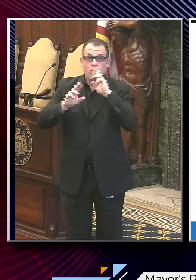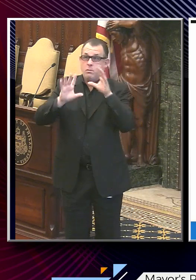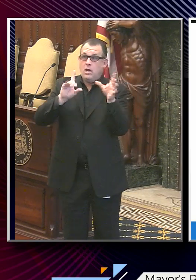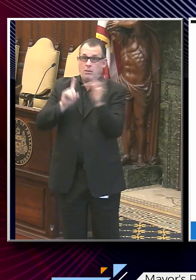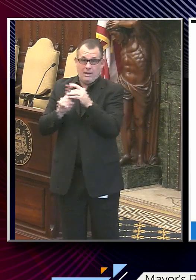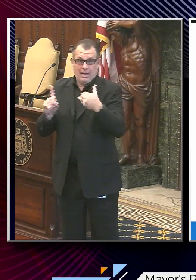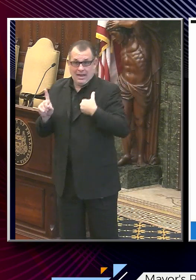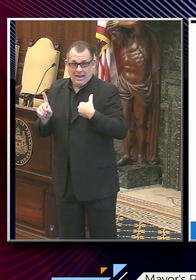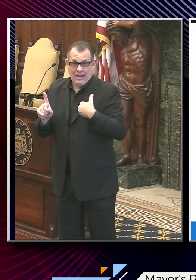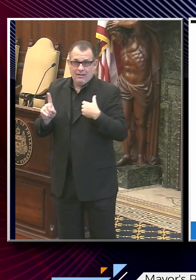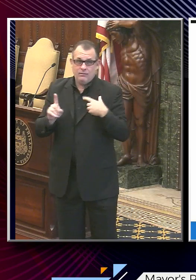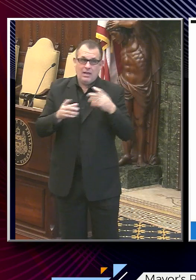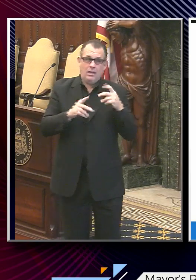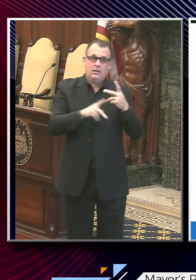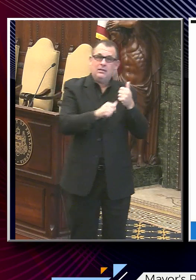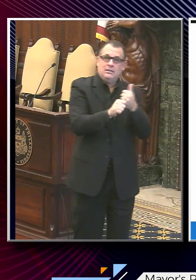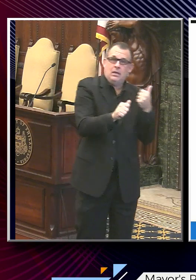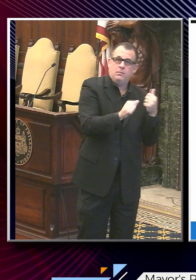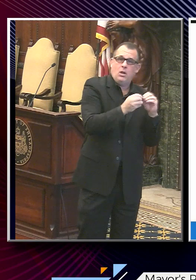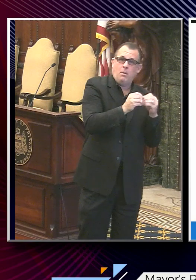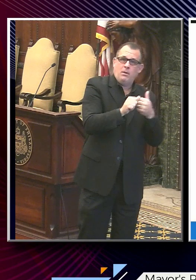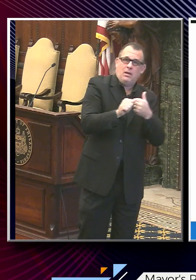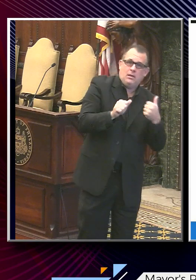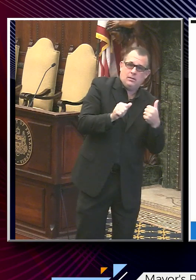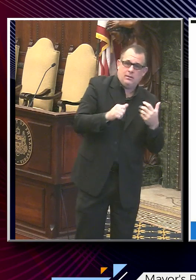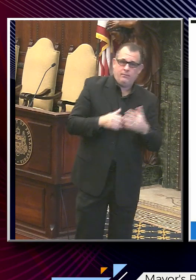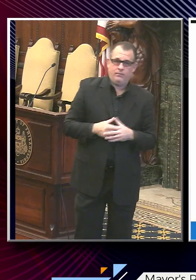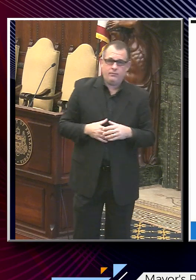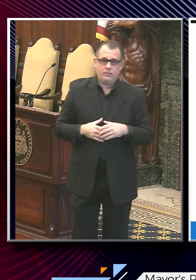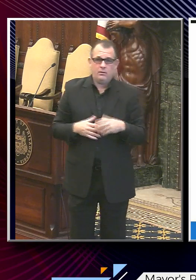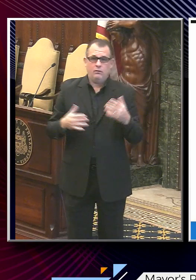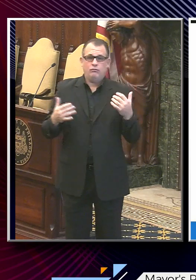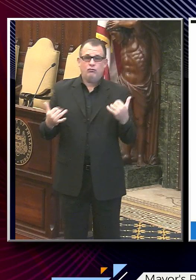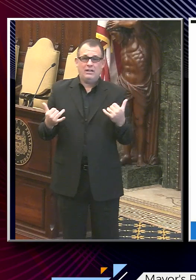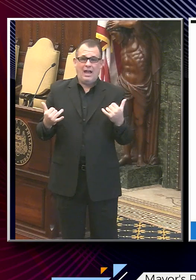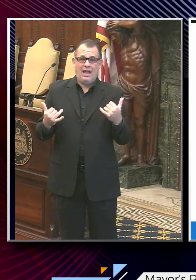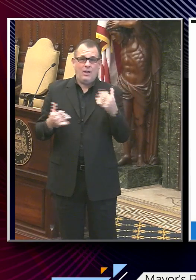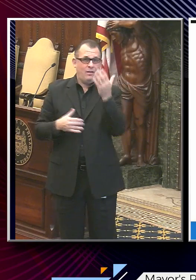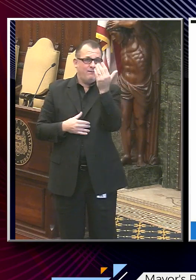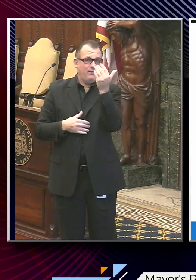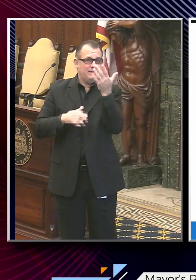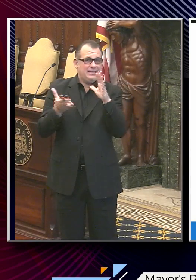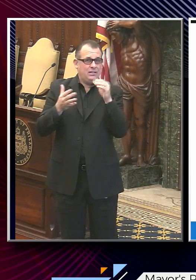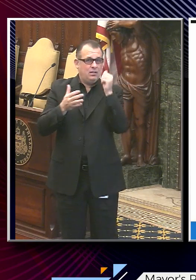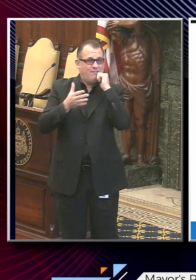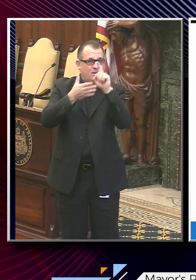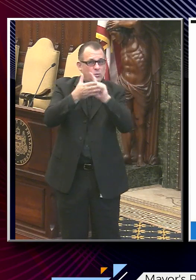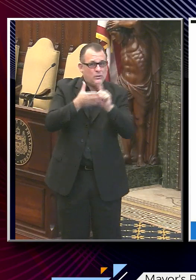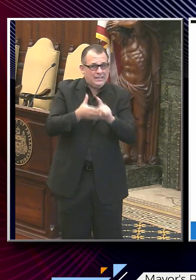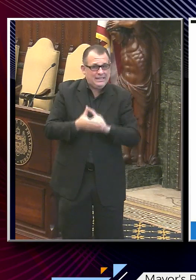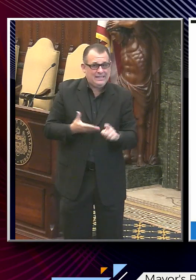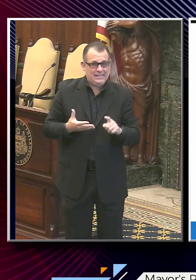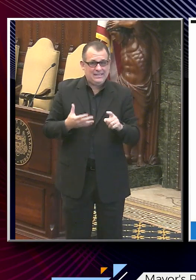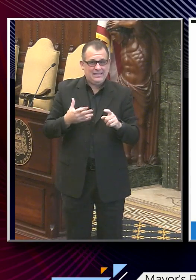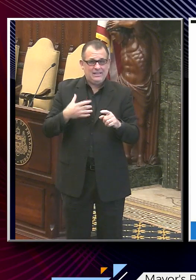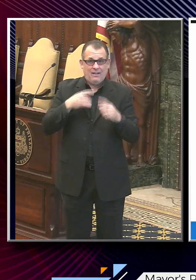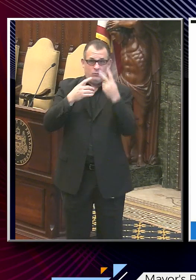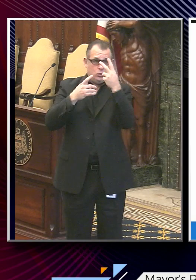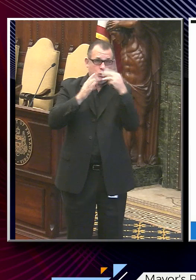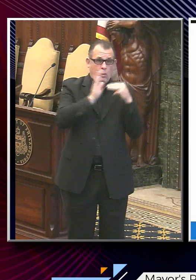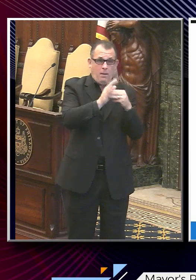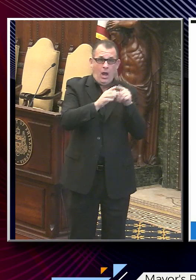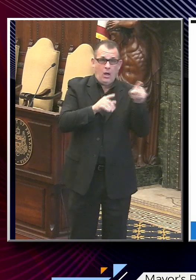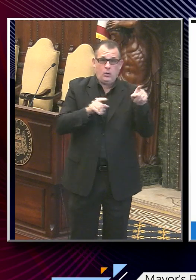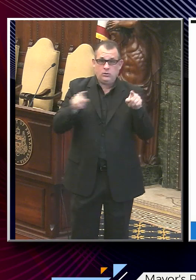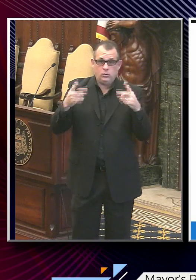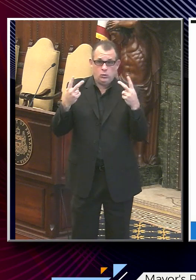behind the hospitalizations. Right now, we're having about 15 deaths per week. These two models, we may